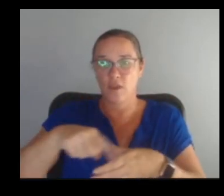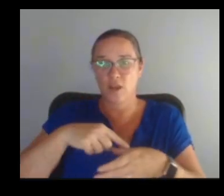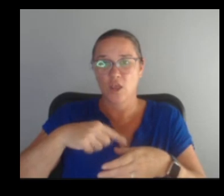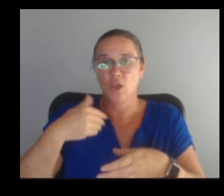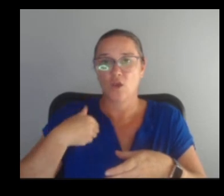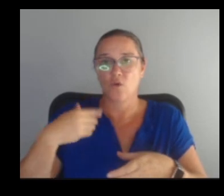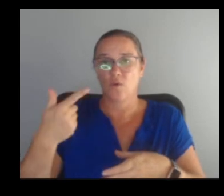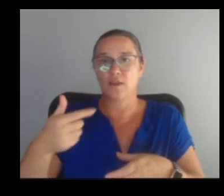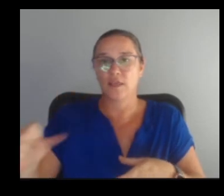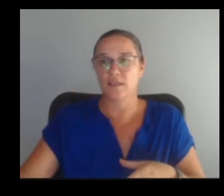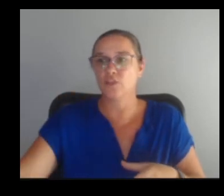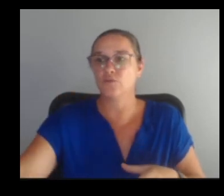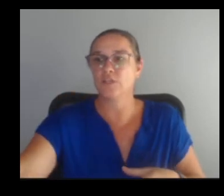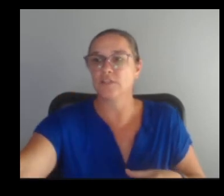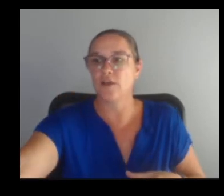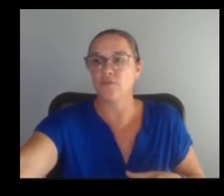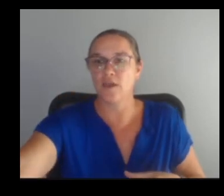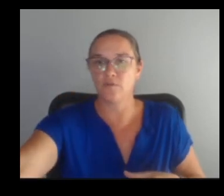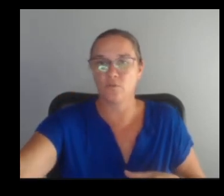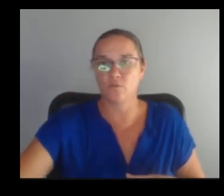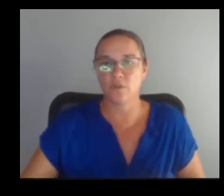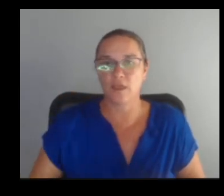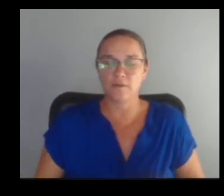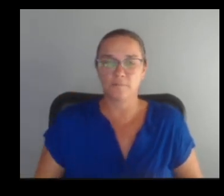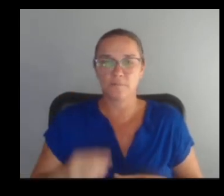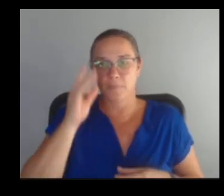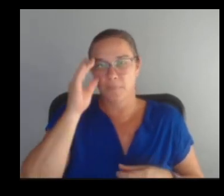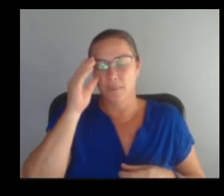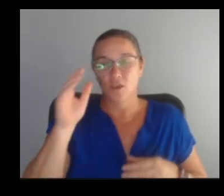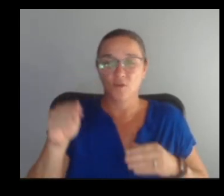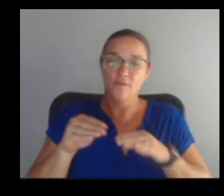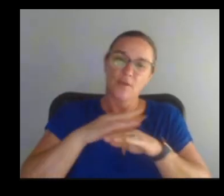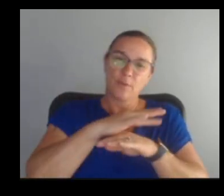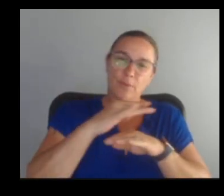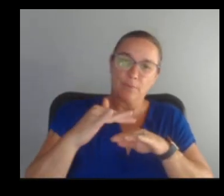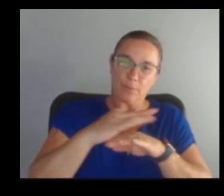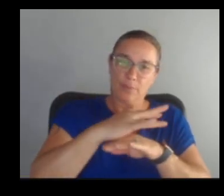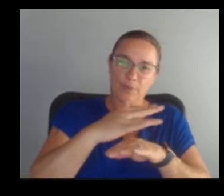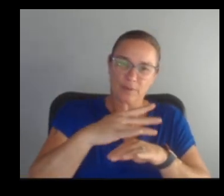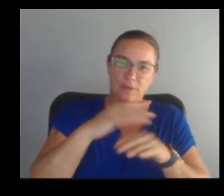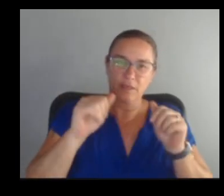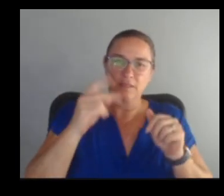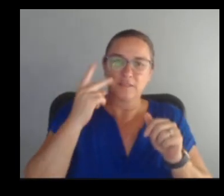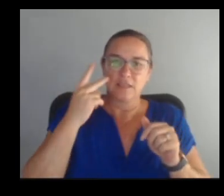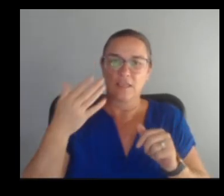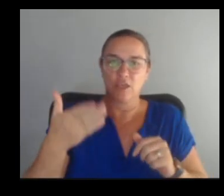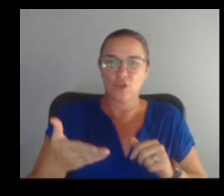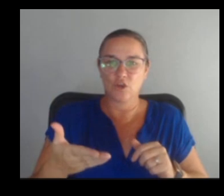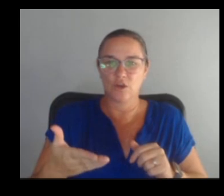up into the atmosphere despite the low incline fountains, and it's captured here